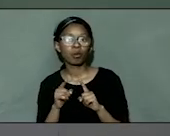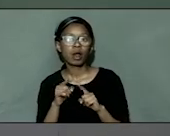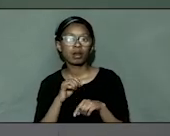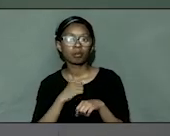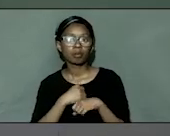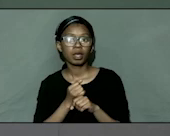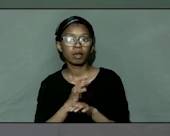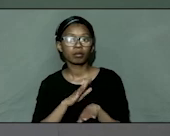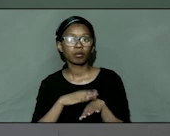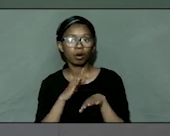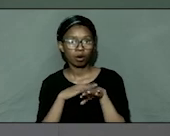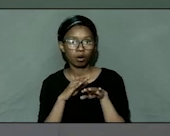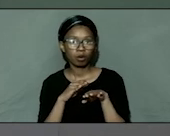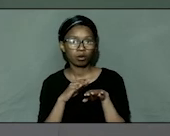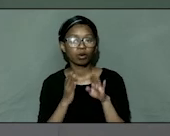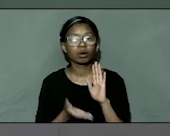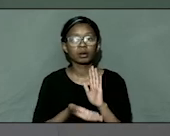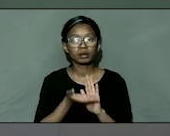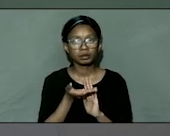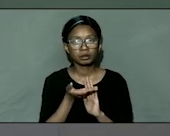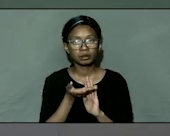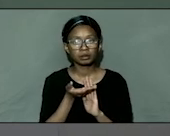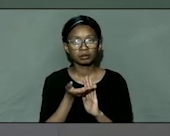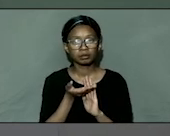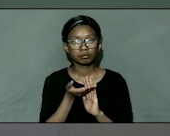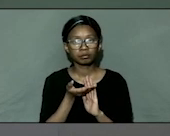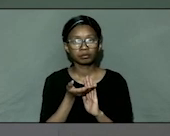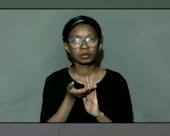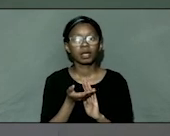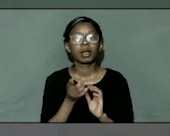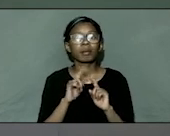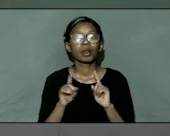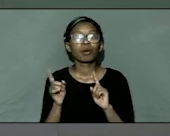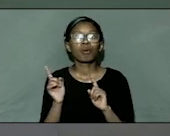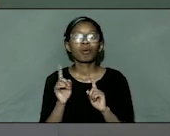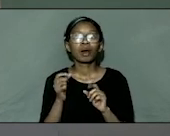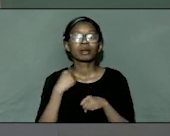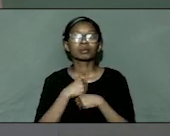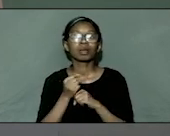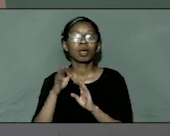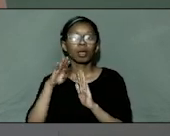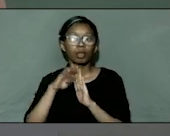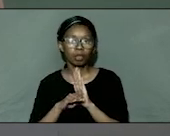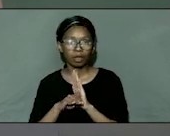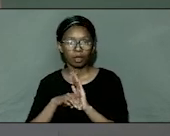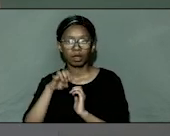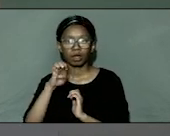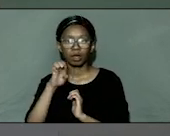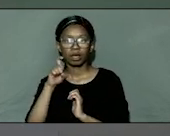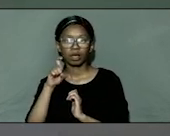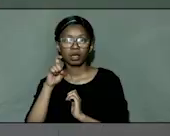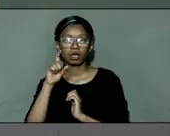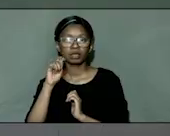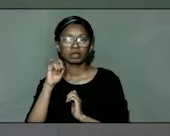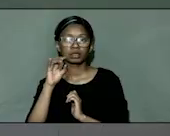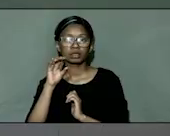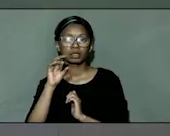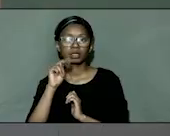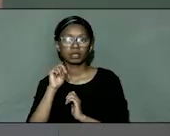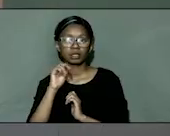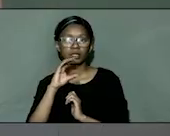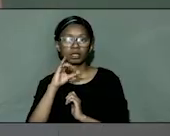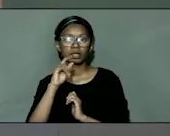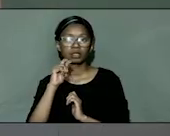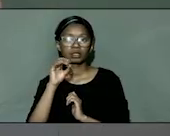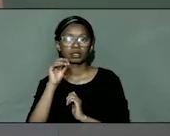be extinction, because there will be the permanent disappearance of an organism. So it decreases